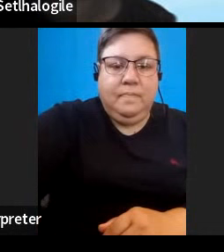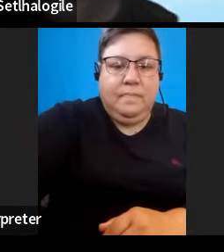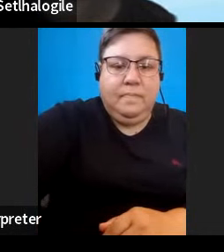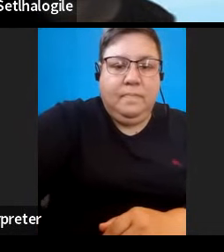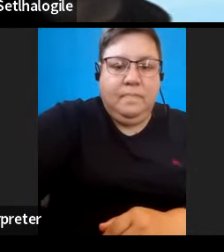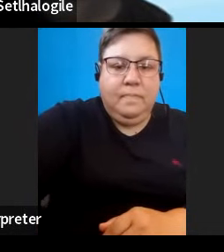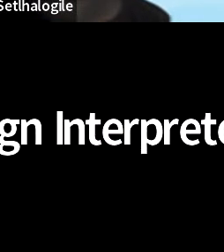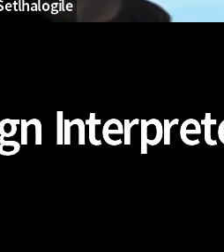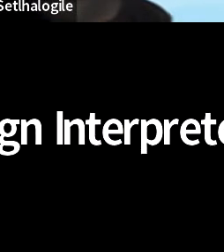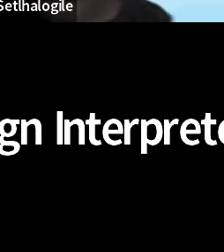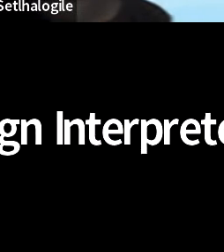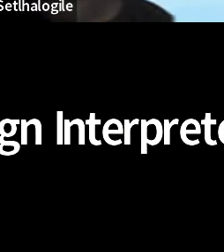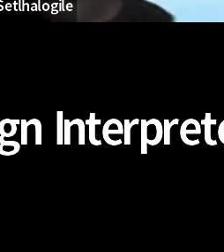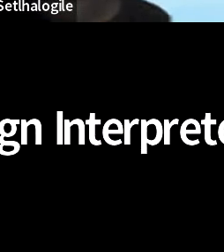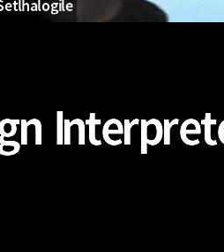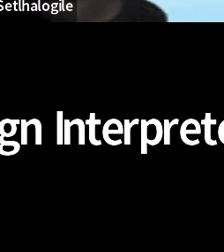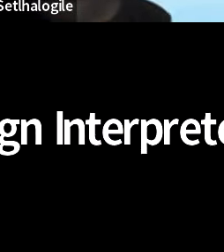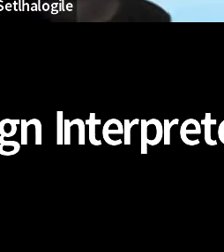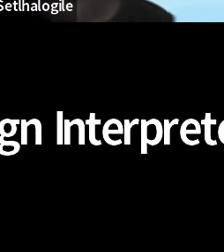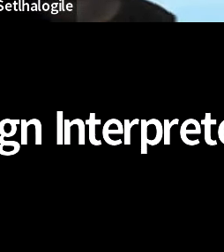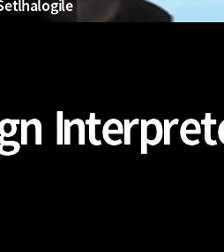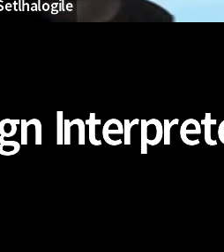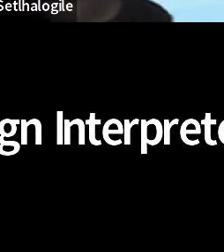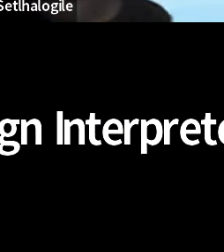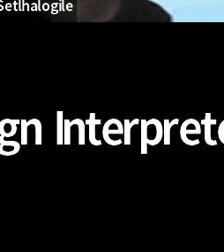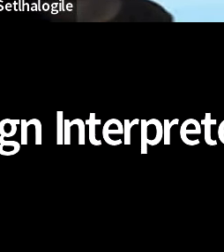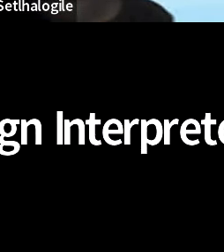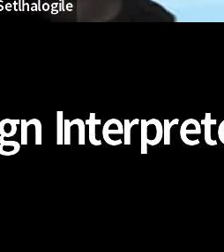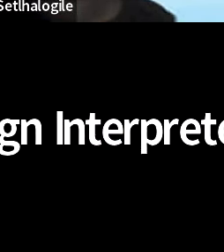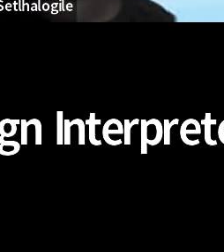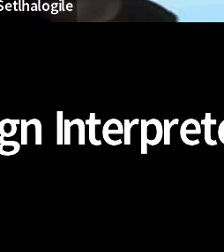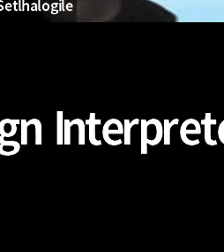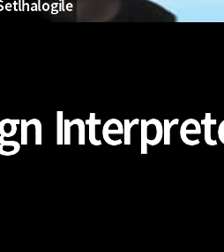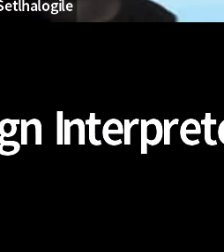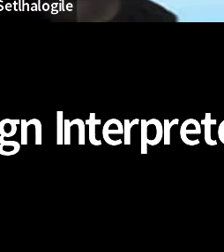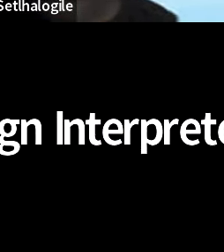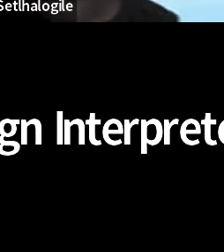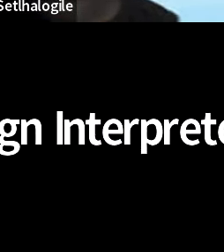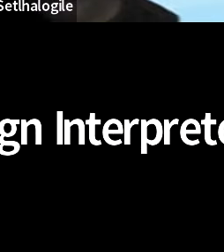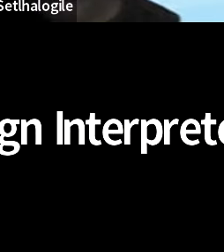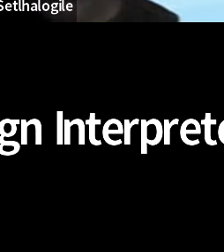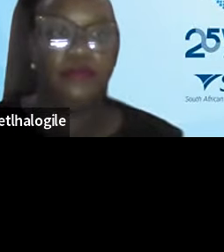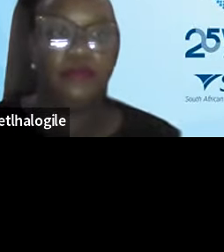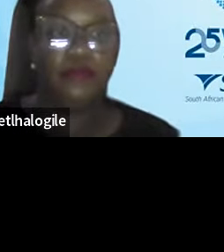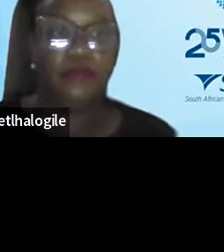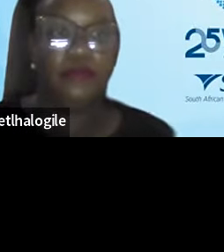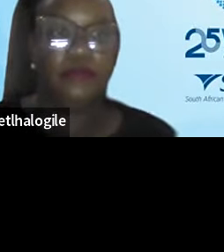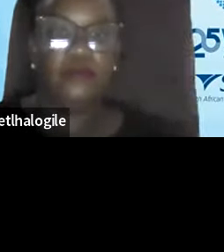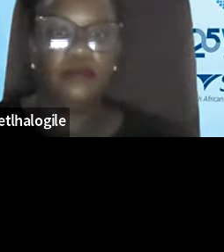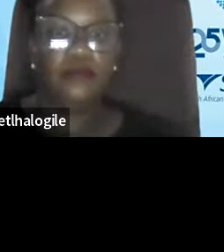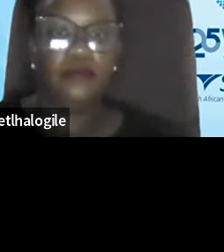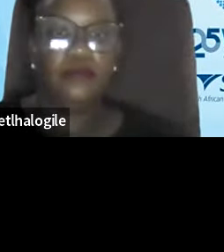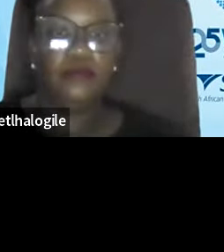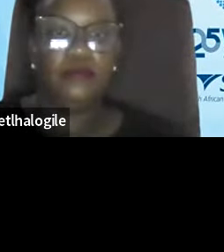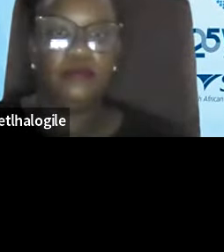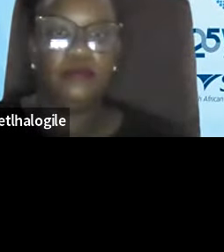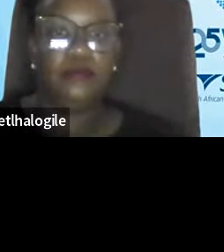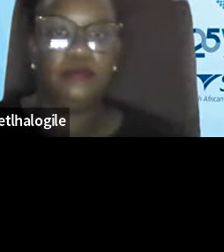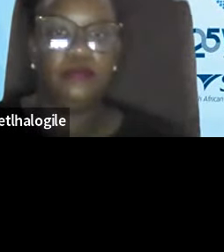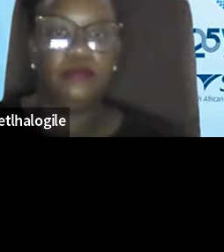like to for the experts. I appreciate what the questions that came through the